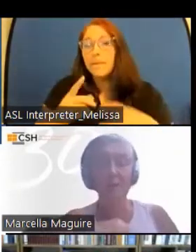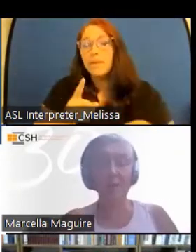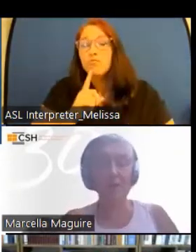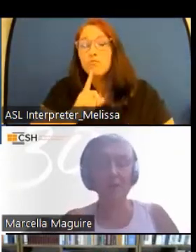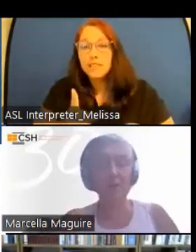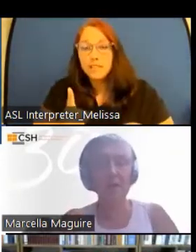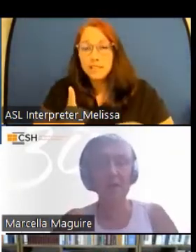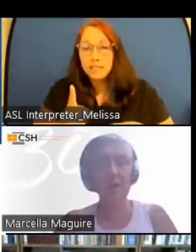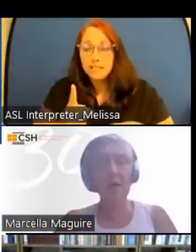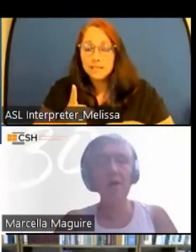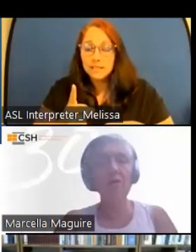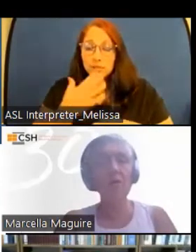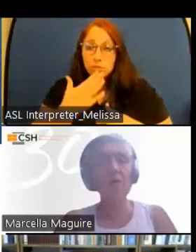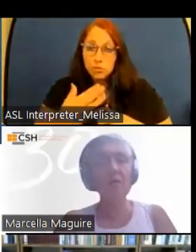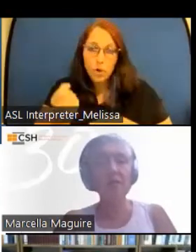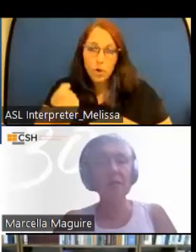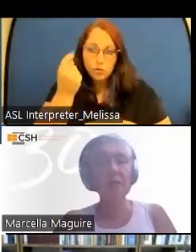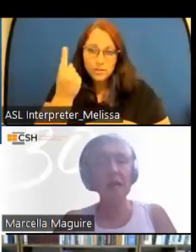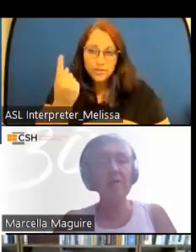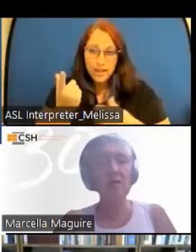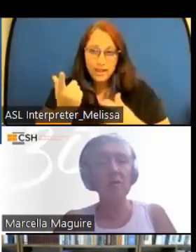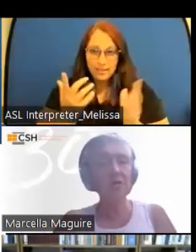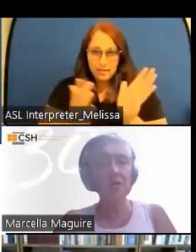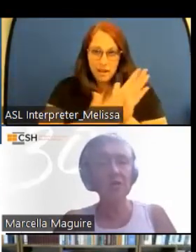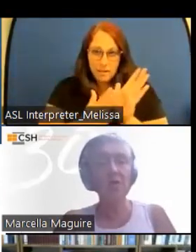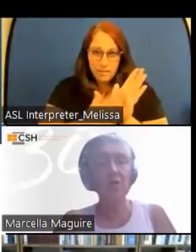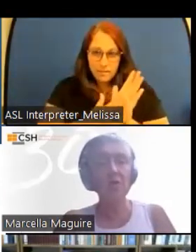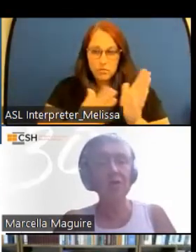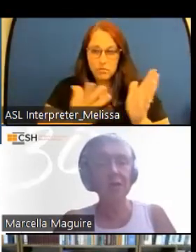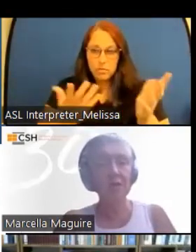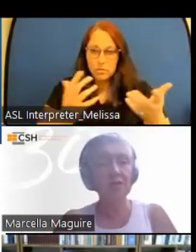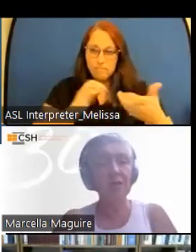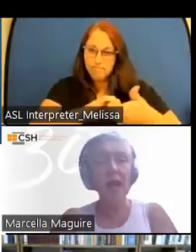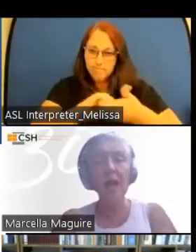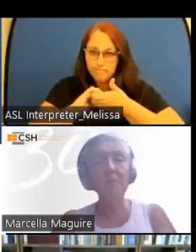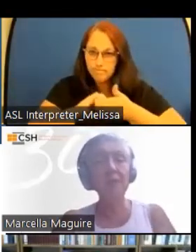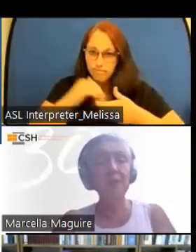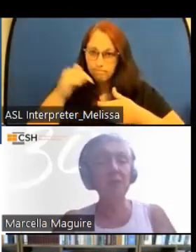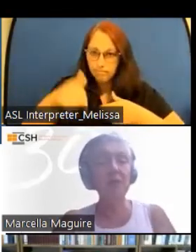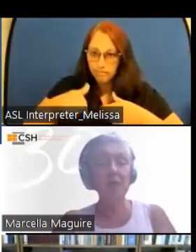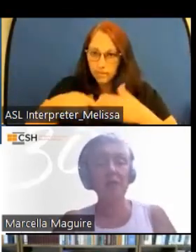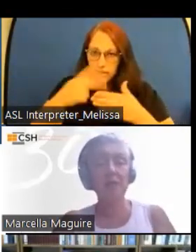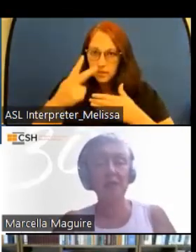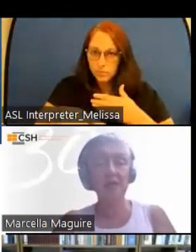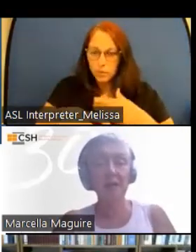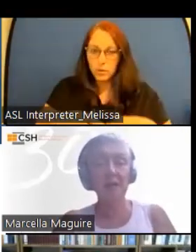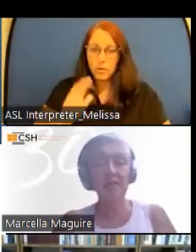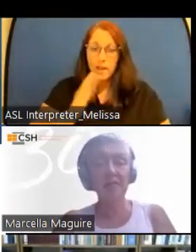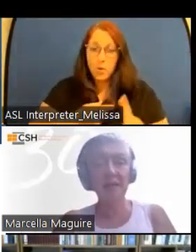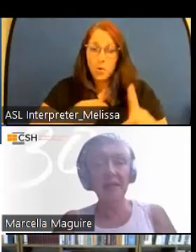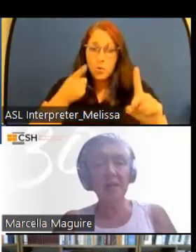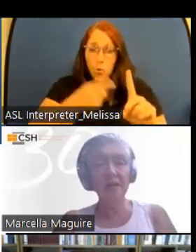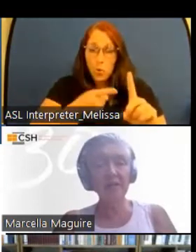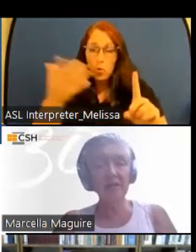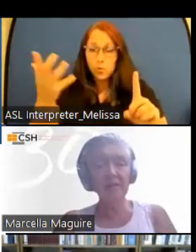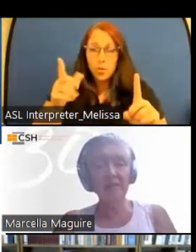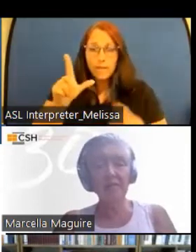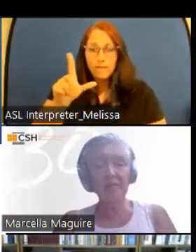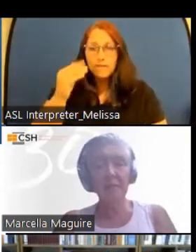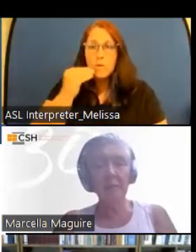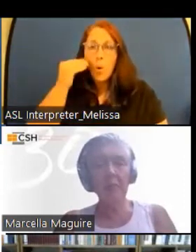these partnerships here. Our goal here is to end homelessness for older adults and people with disabilities. Next slide,